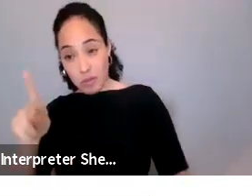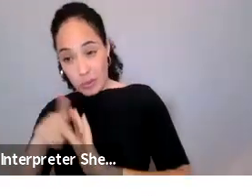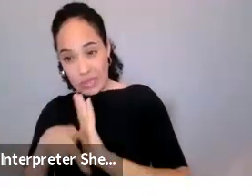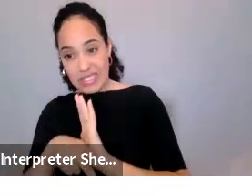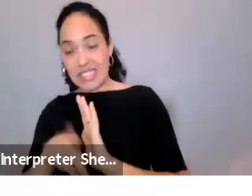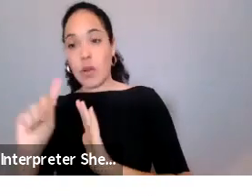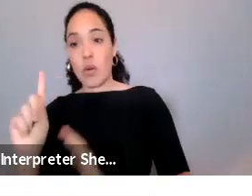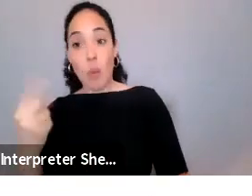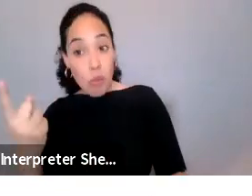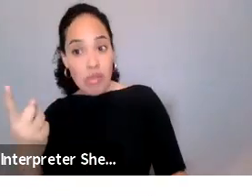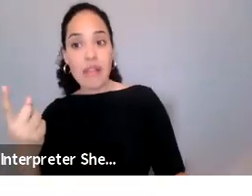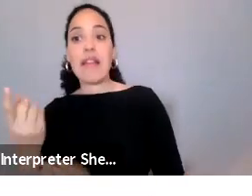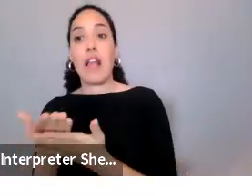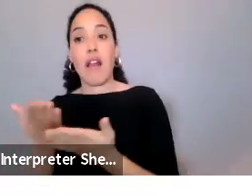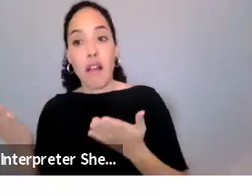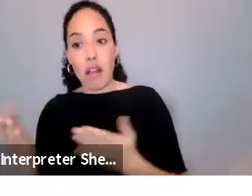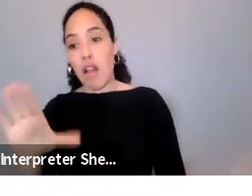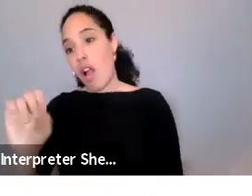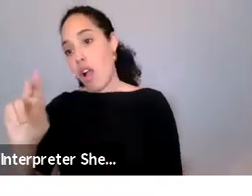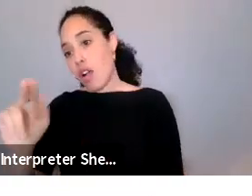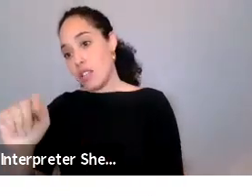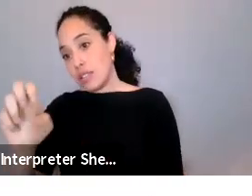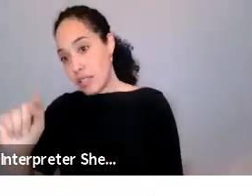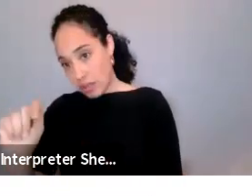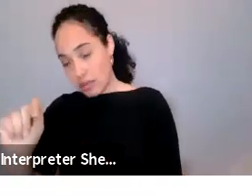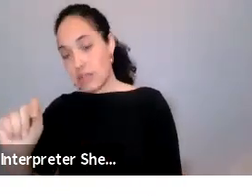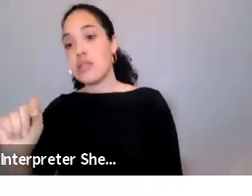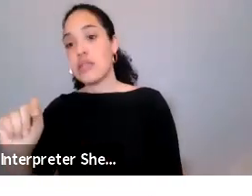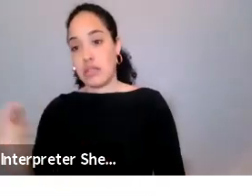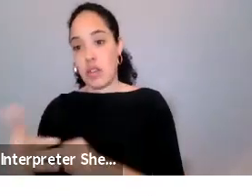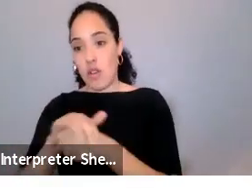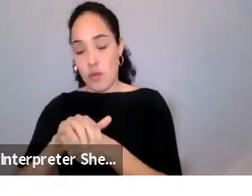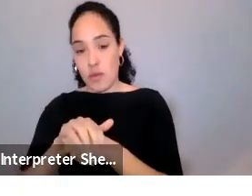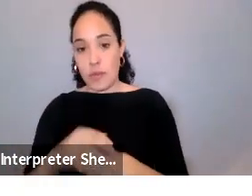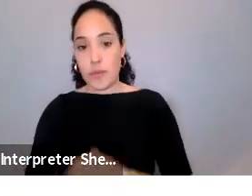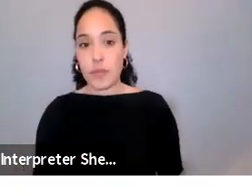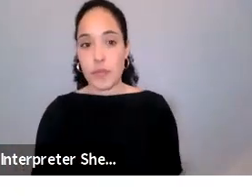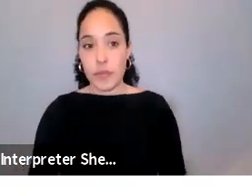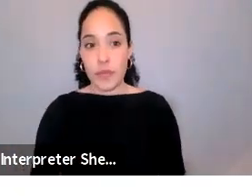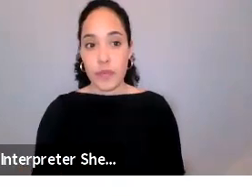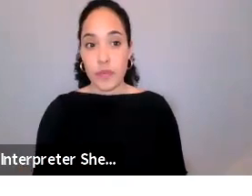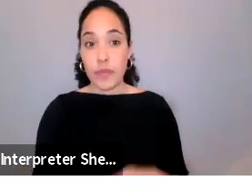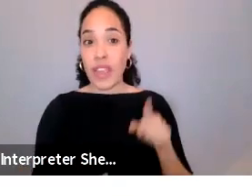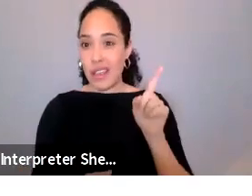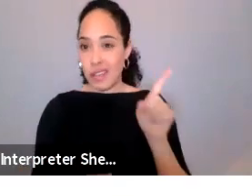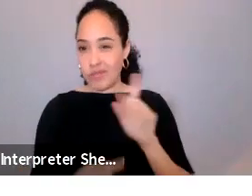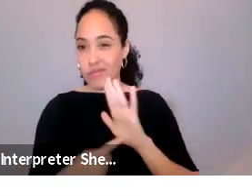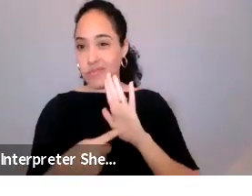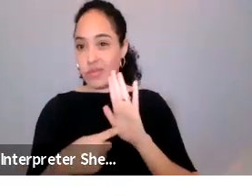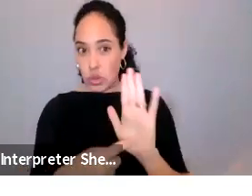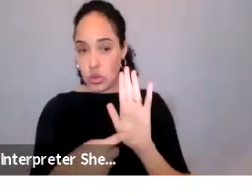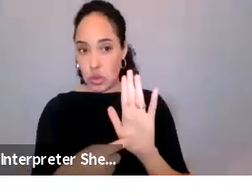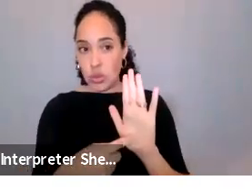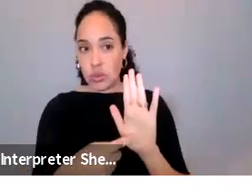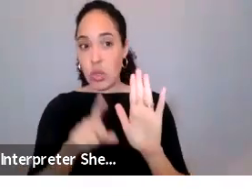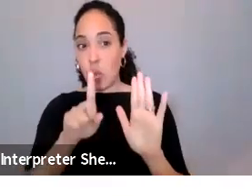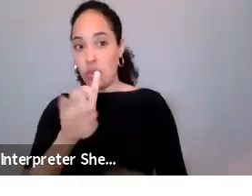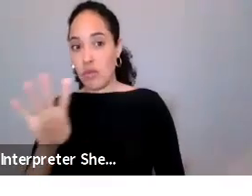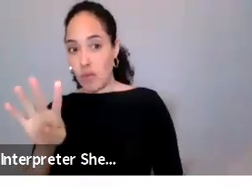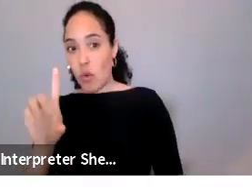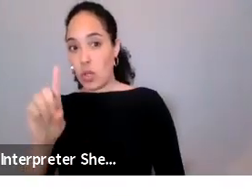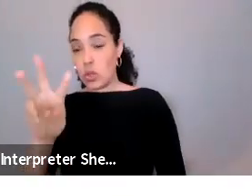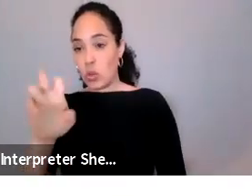shows, a residential building with 1 or 4 units can be insured up to $250,000.